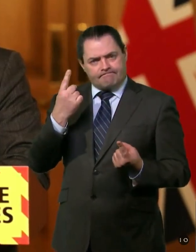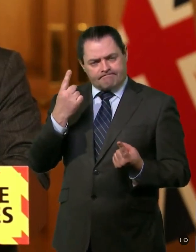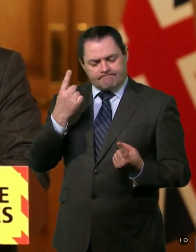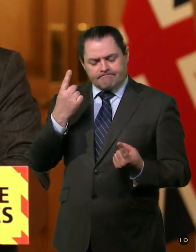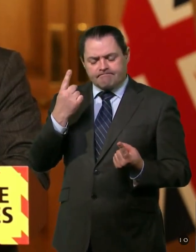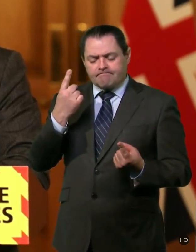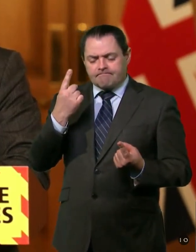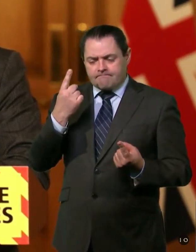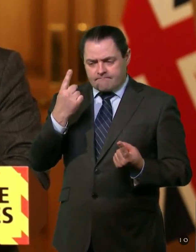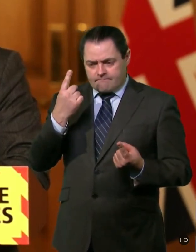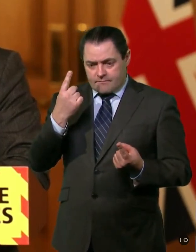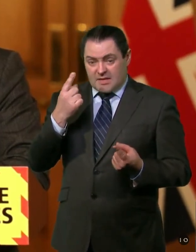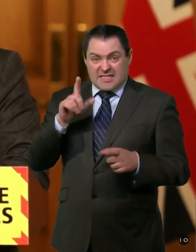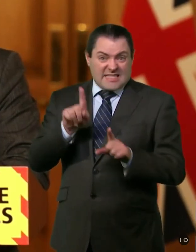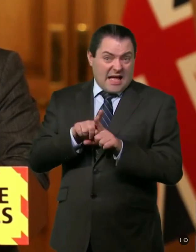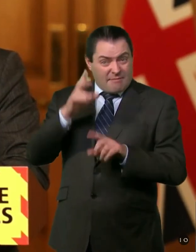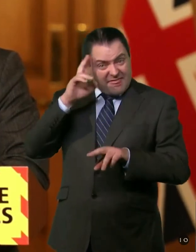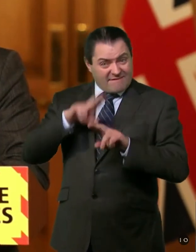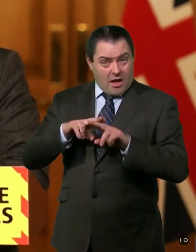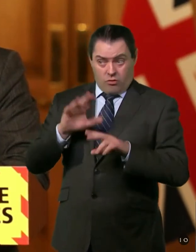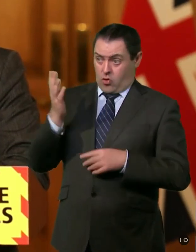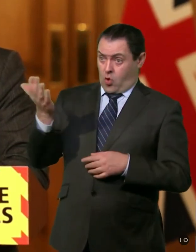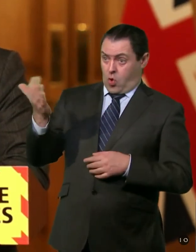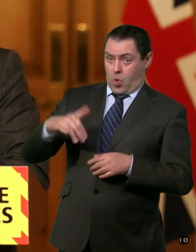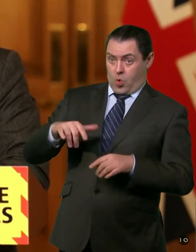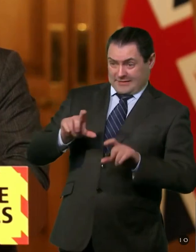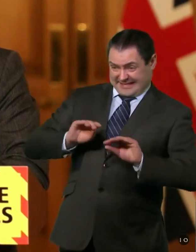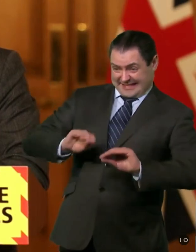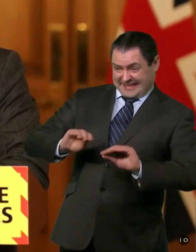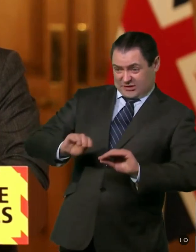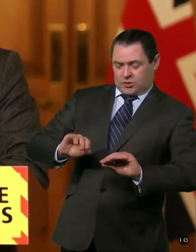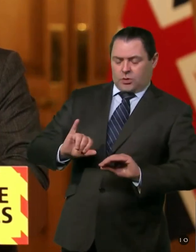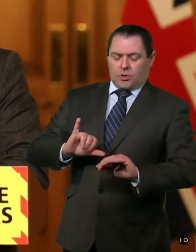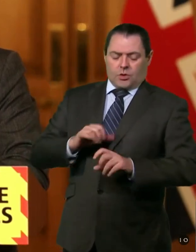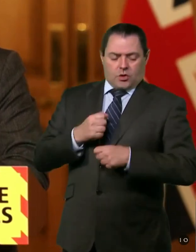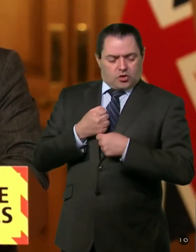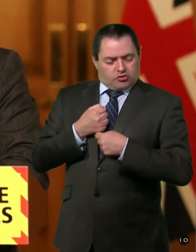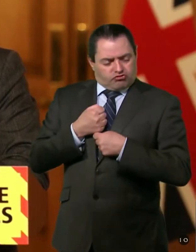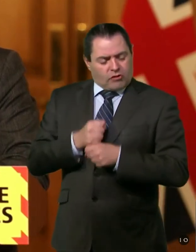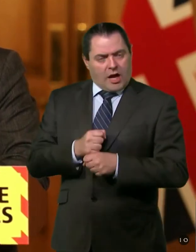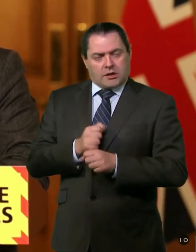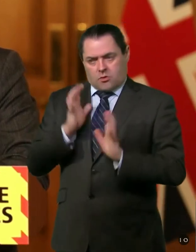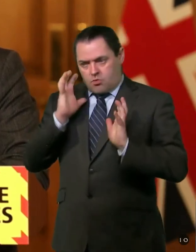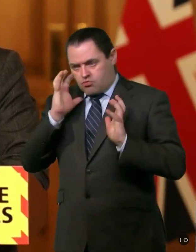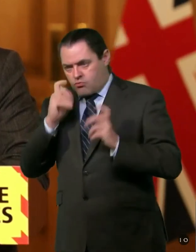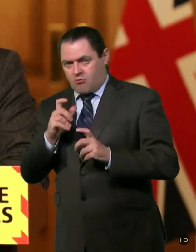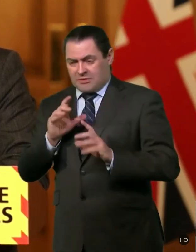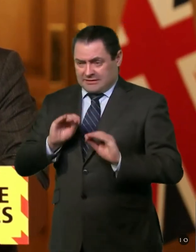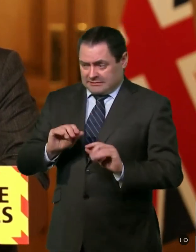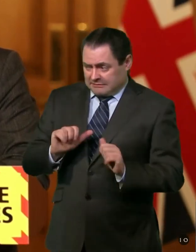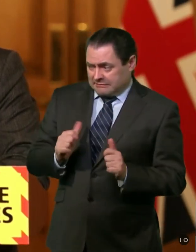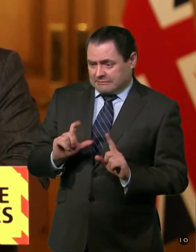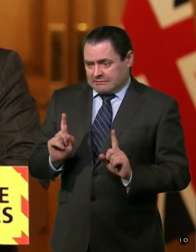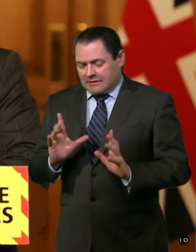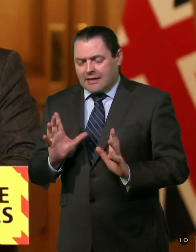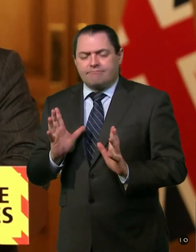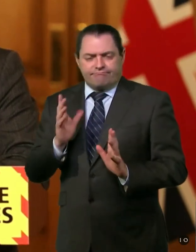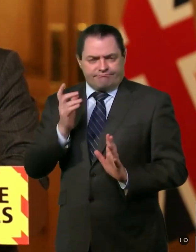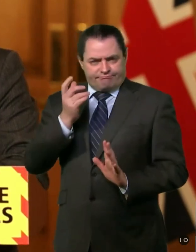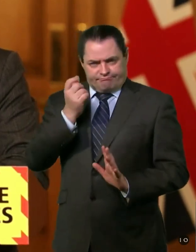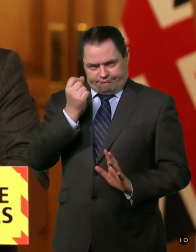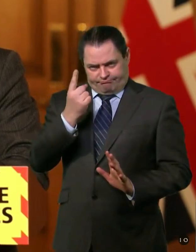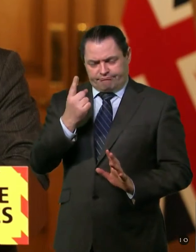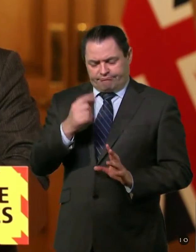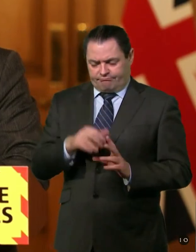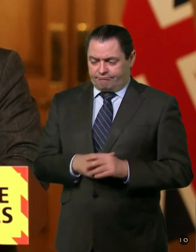heroically with the pressures of homeschooling. And I know that everybody across the country wants us to get schools open as fast